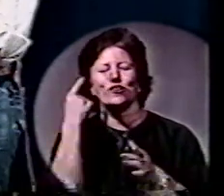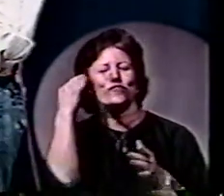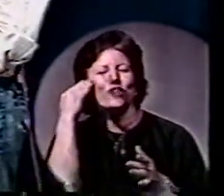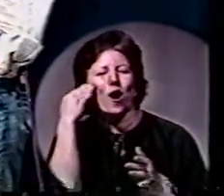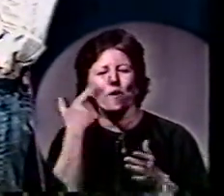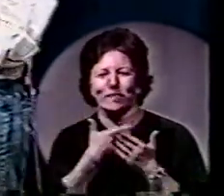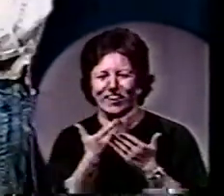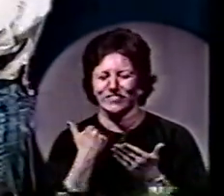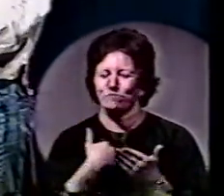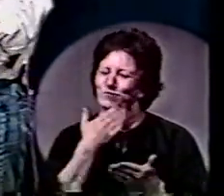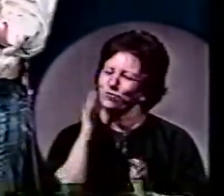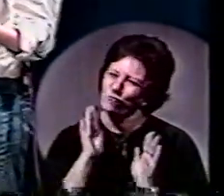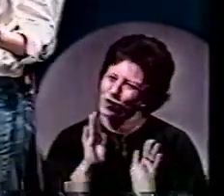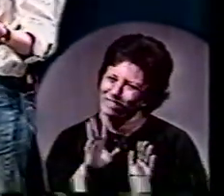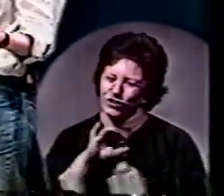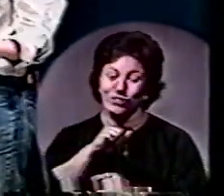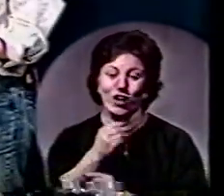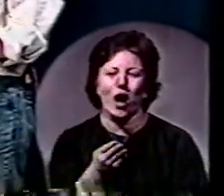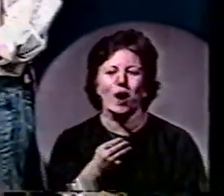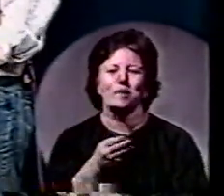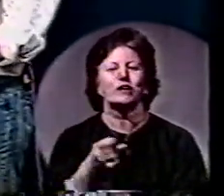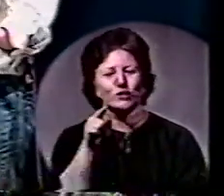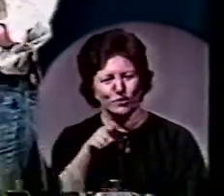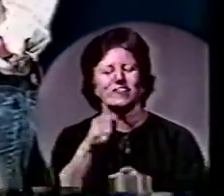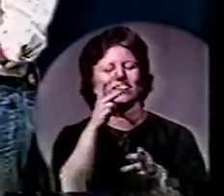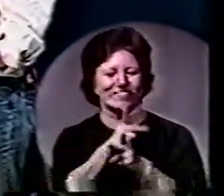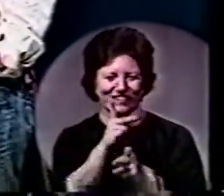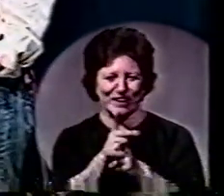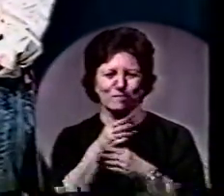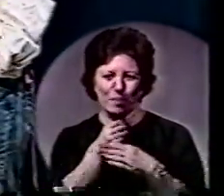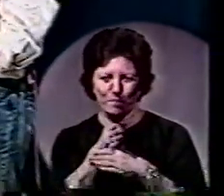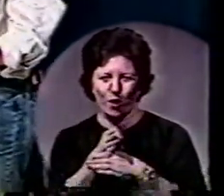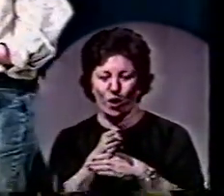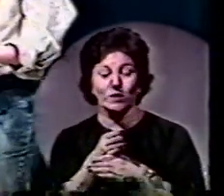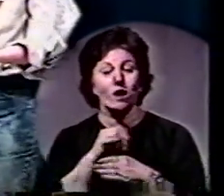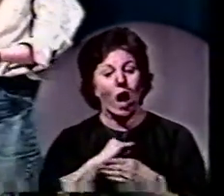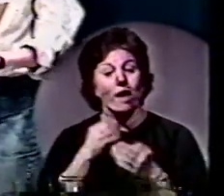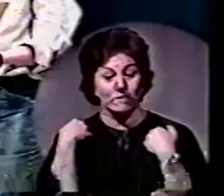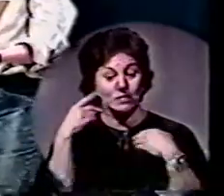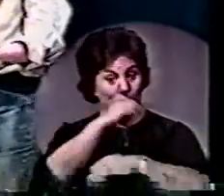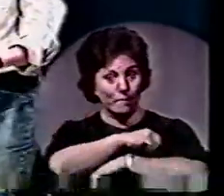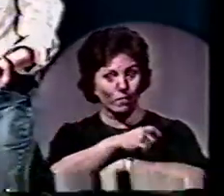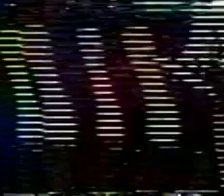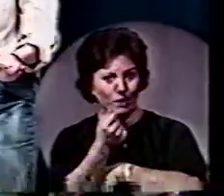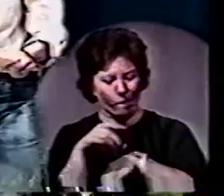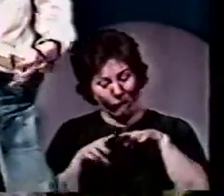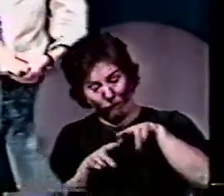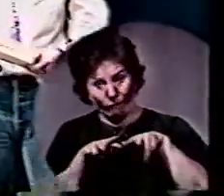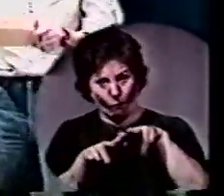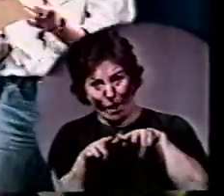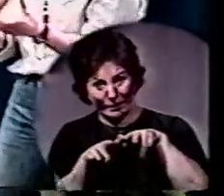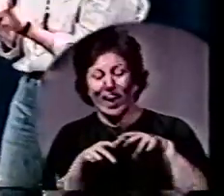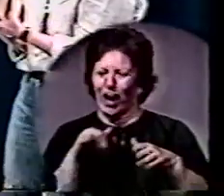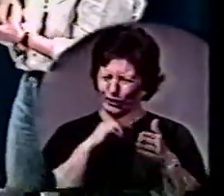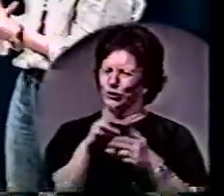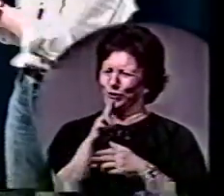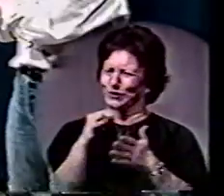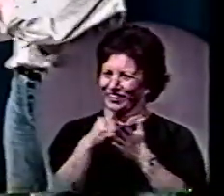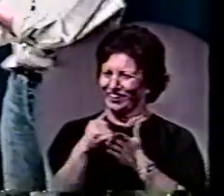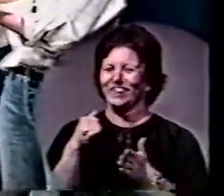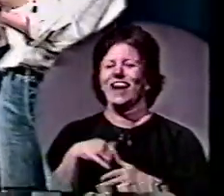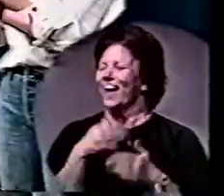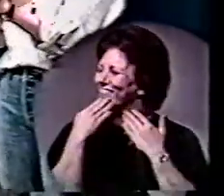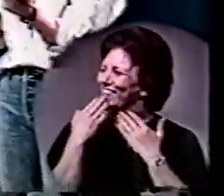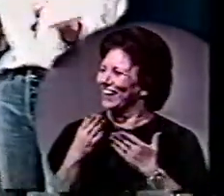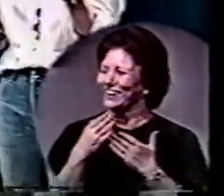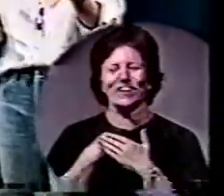Such a wonderful job. Yeah. I'm going to send these with you. You know, I have a table that's a little wobbly, so this will be perfect. This will be wonderful. Good job. This will be great. Thank